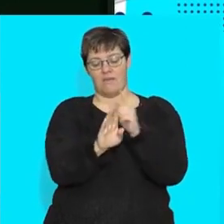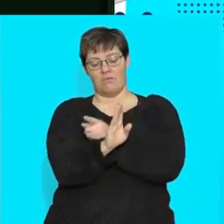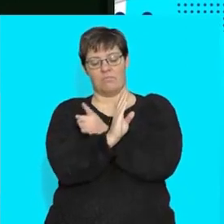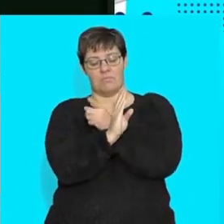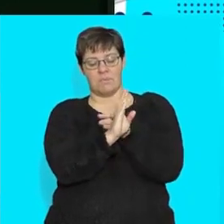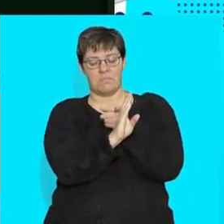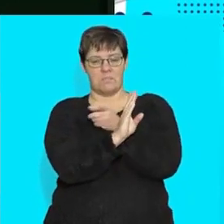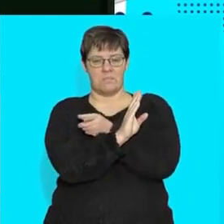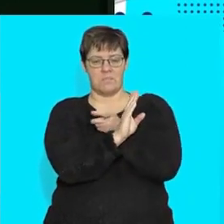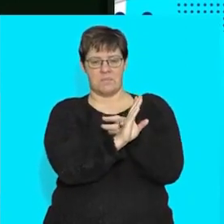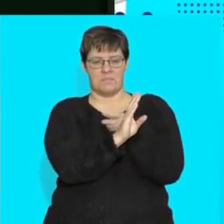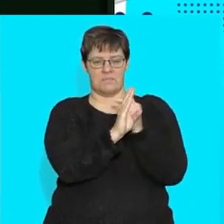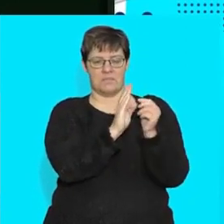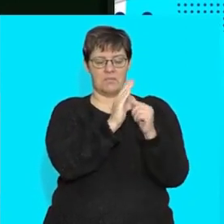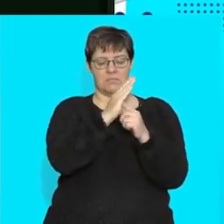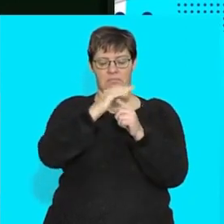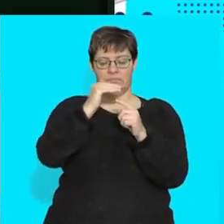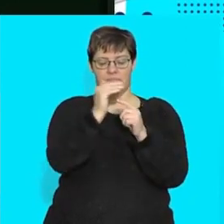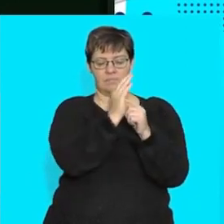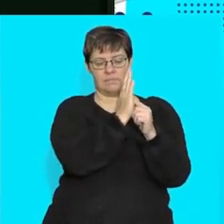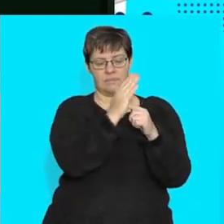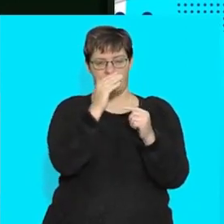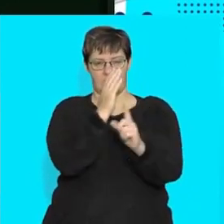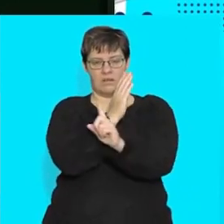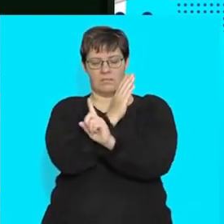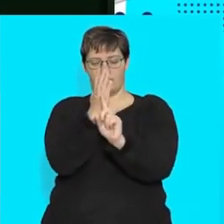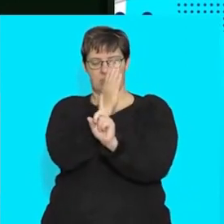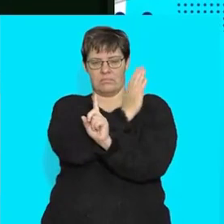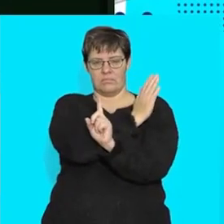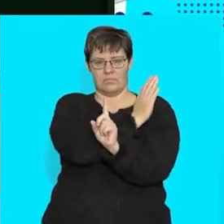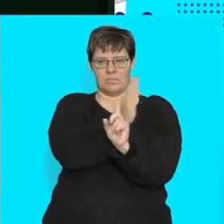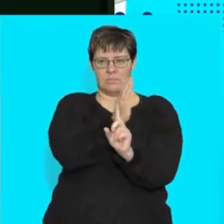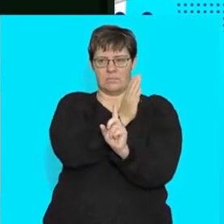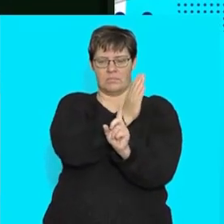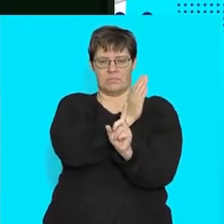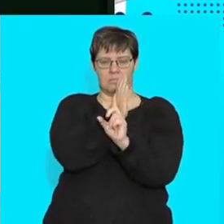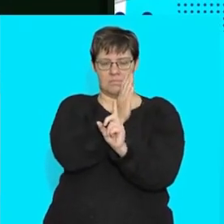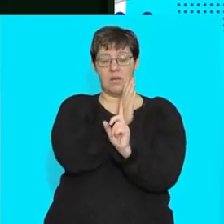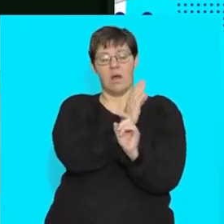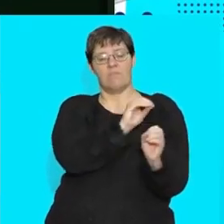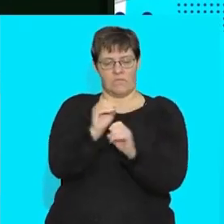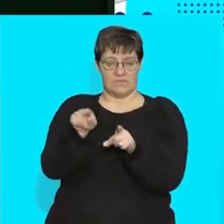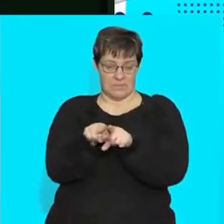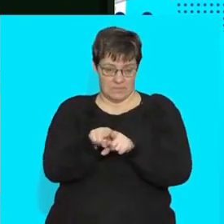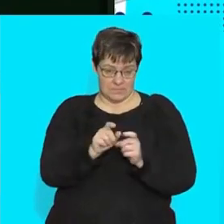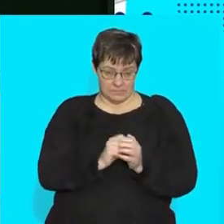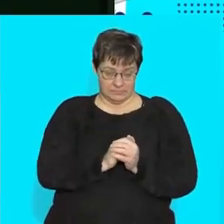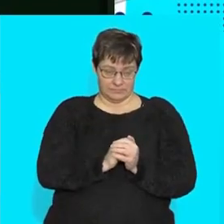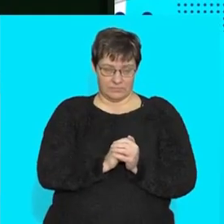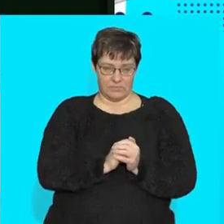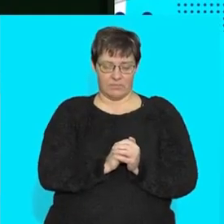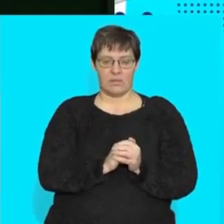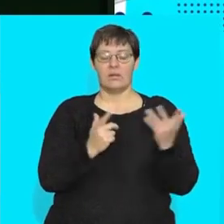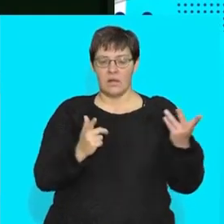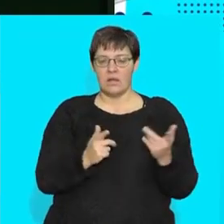So the moment this tympanic membrane starts to move, this malleus will also start to move, right? And ossicles